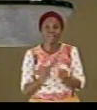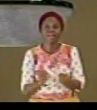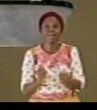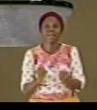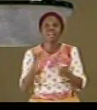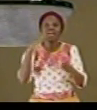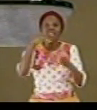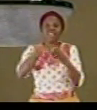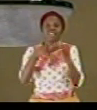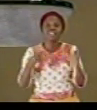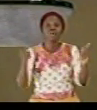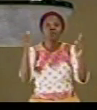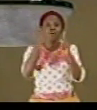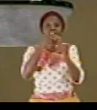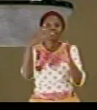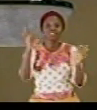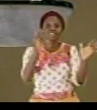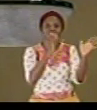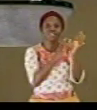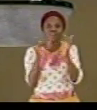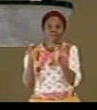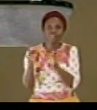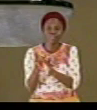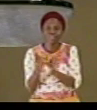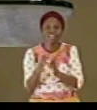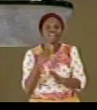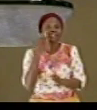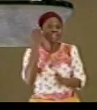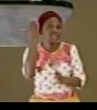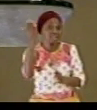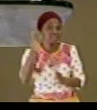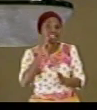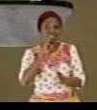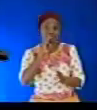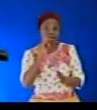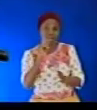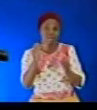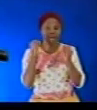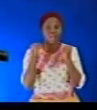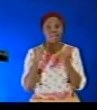Oh yes, in the word of Jesus, there is